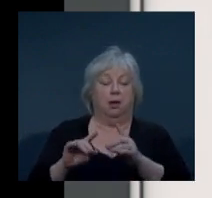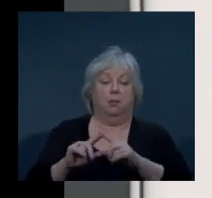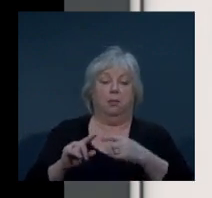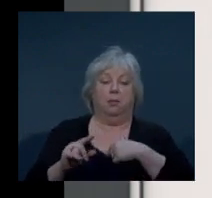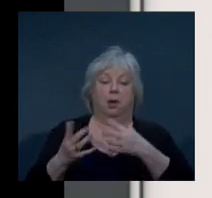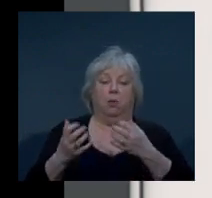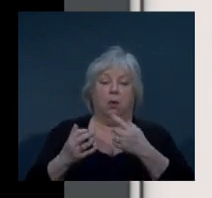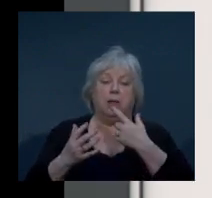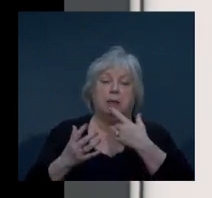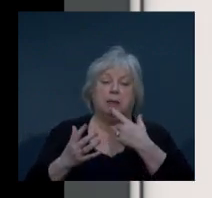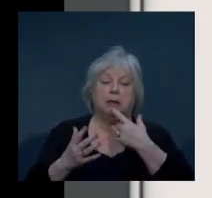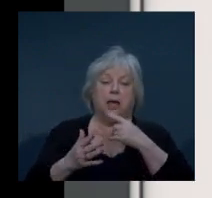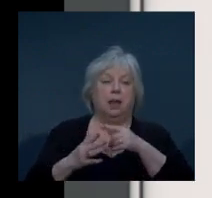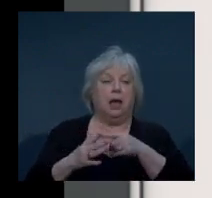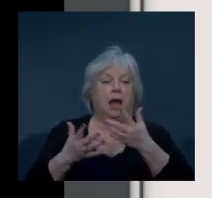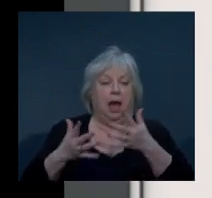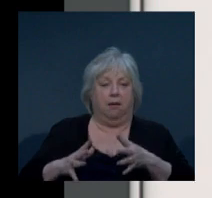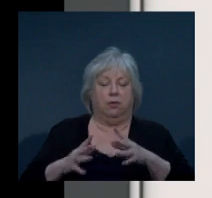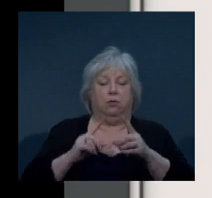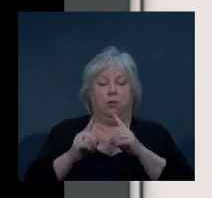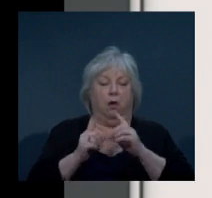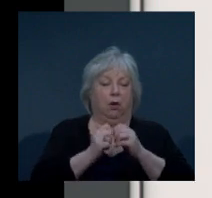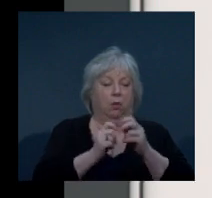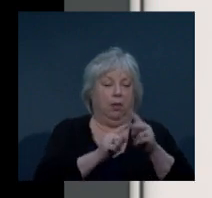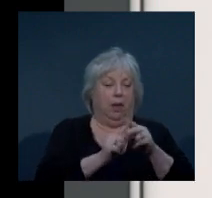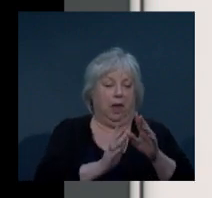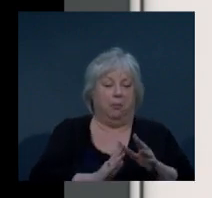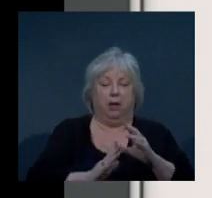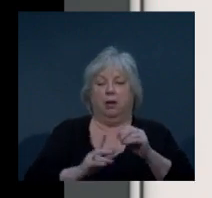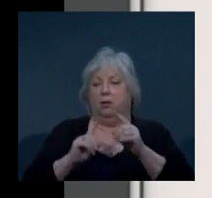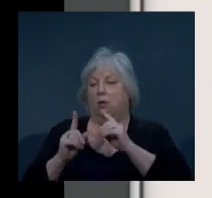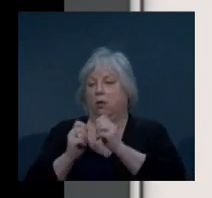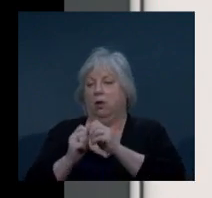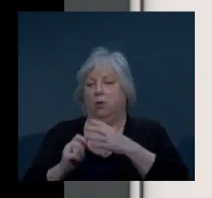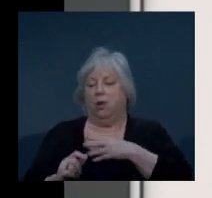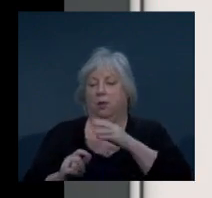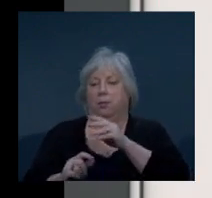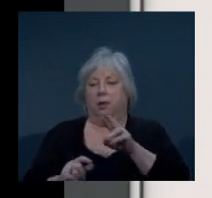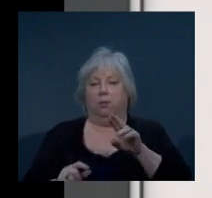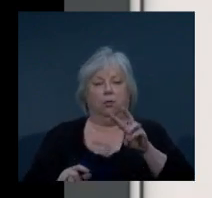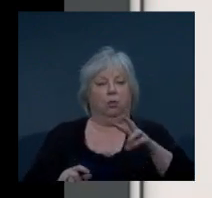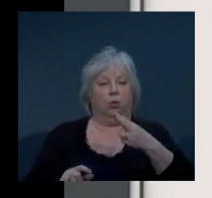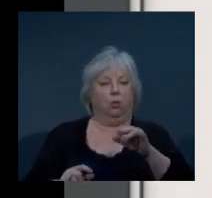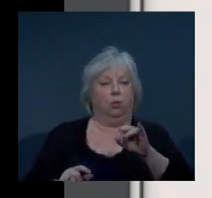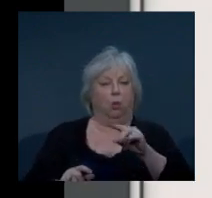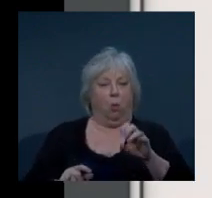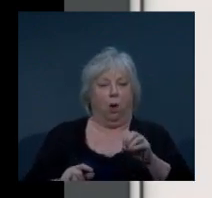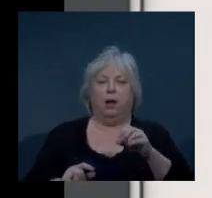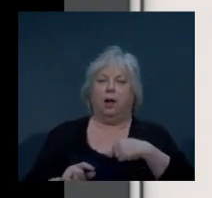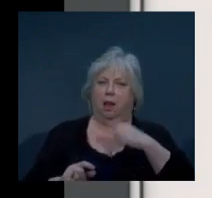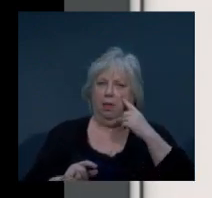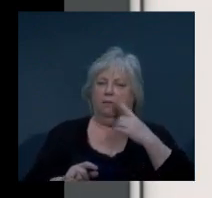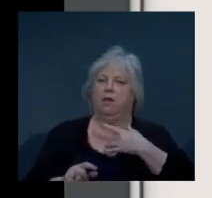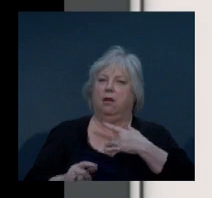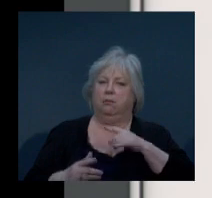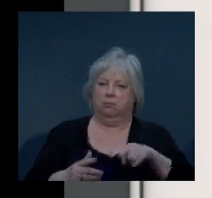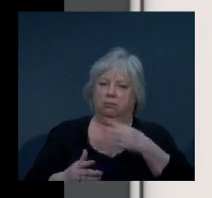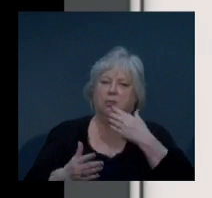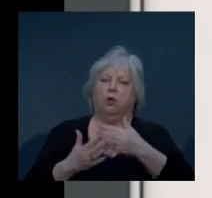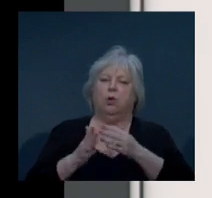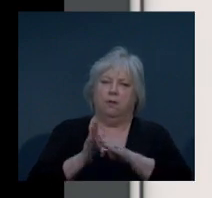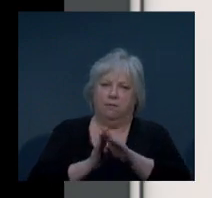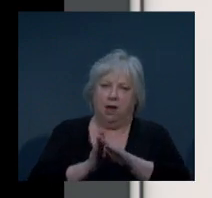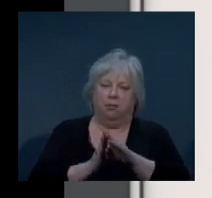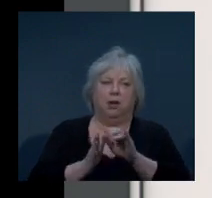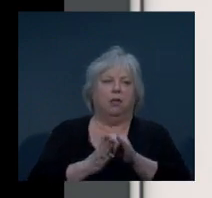after talking with the applicant and talking with Mr. White, I think this is it's a good development